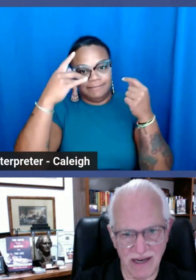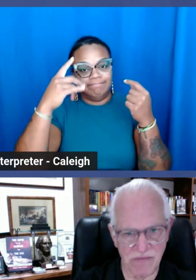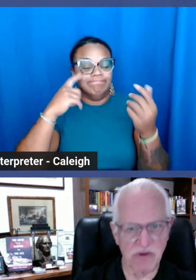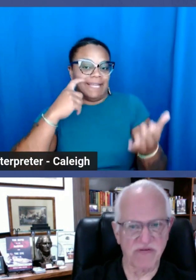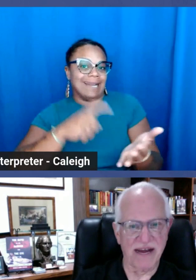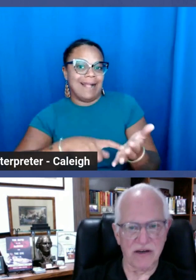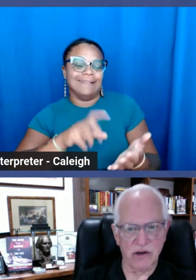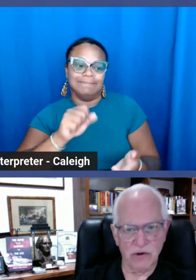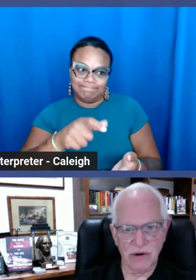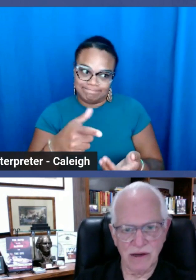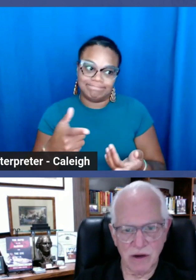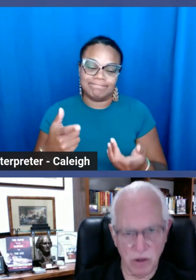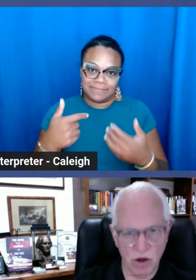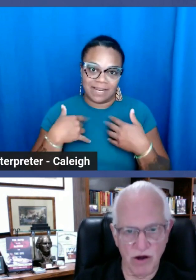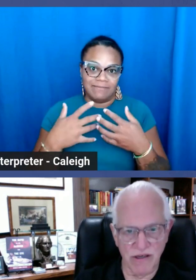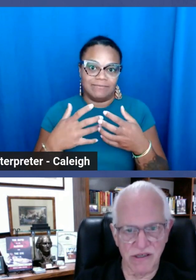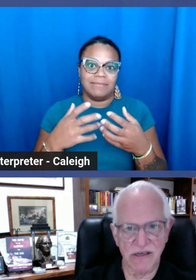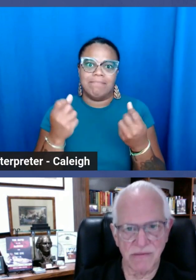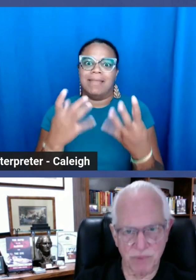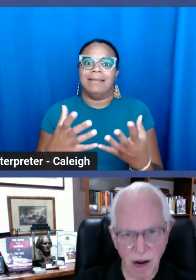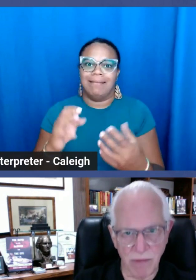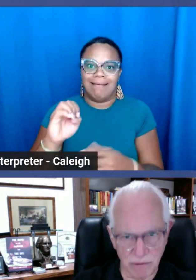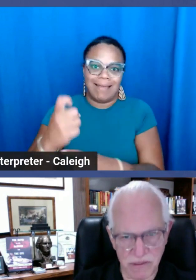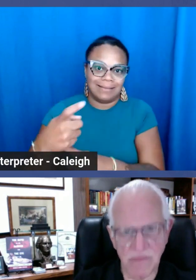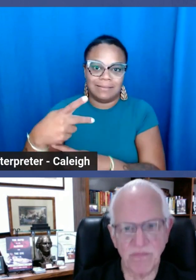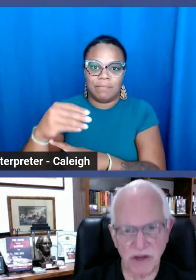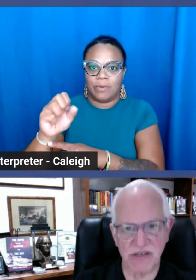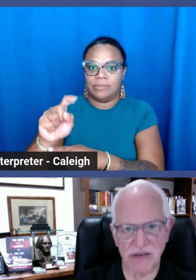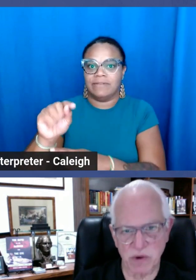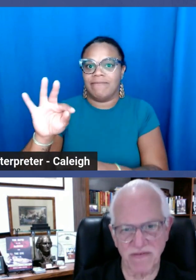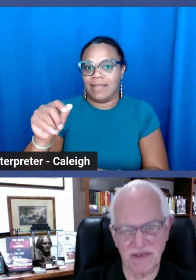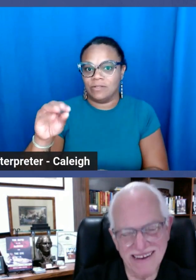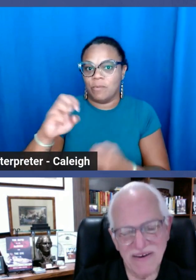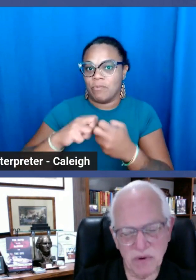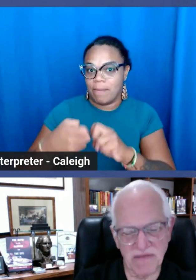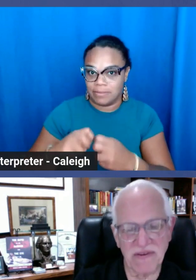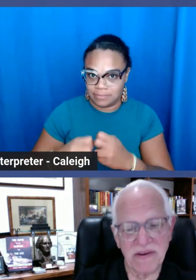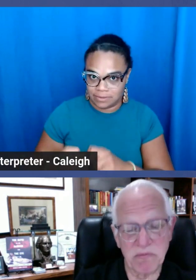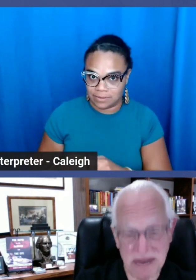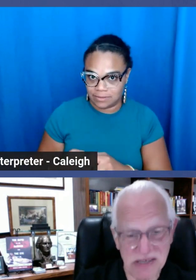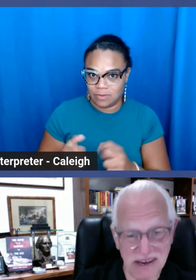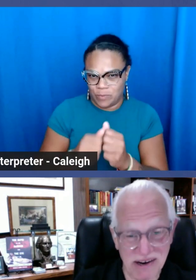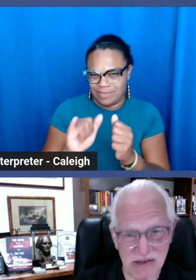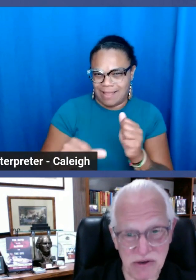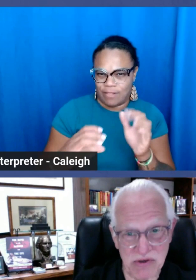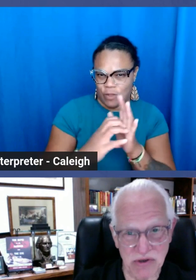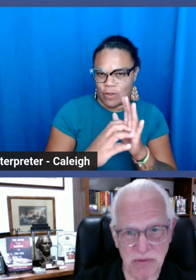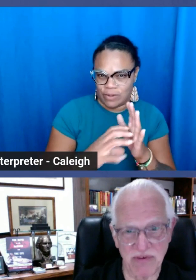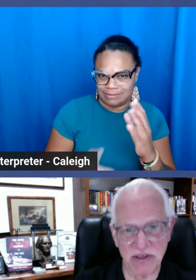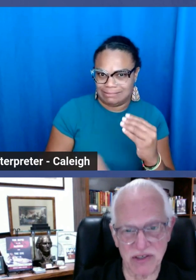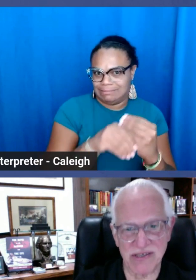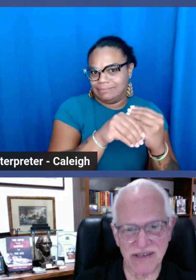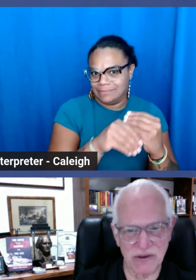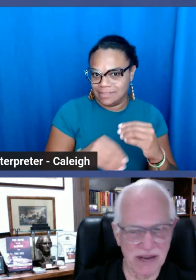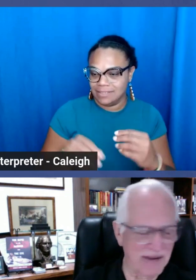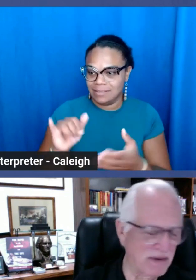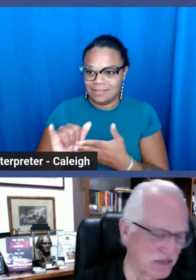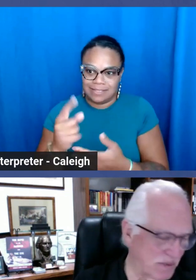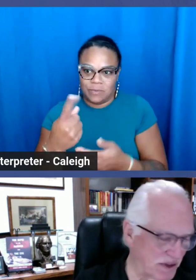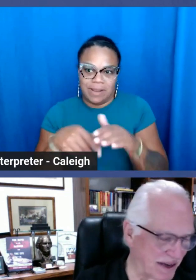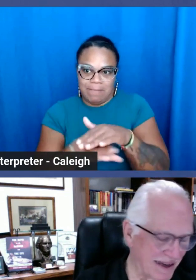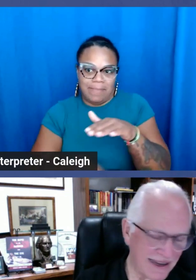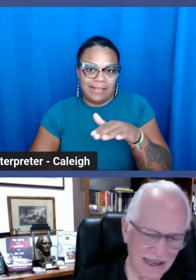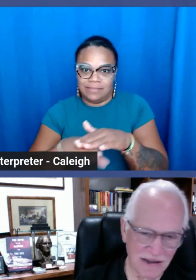significant ex post facto clause problems, because that's one of basic constitutional provisions that you can't